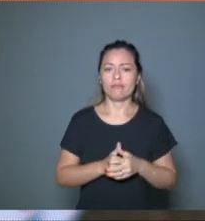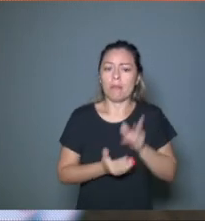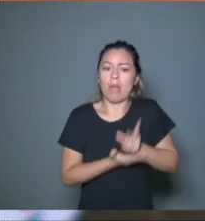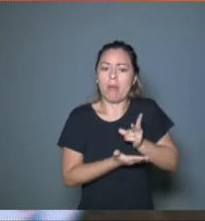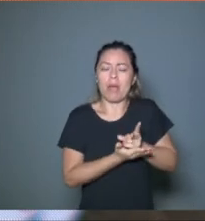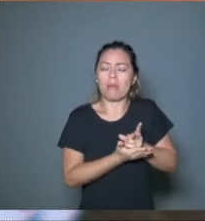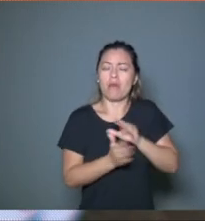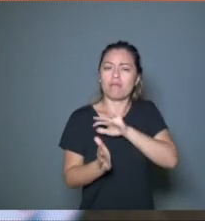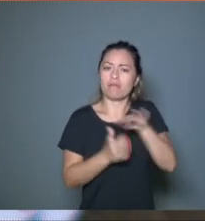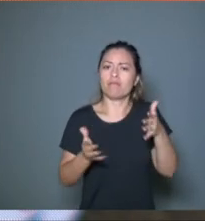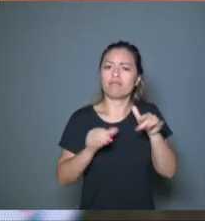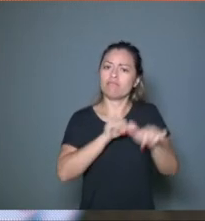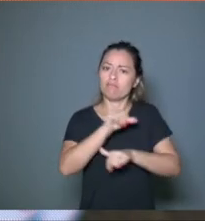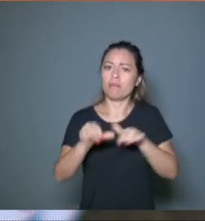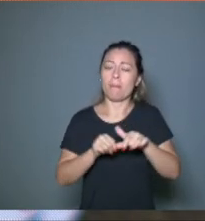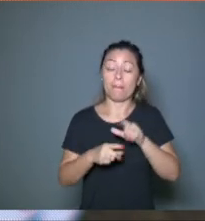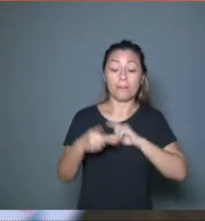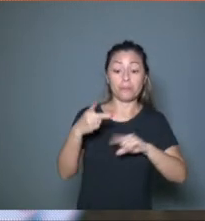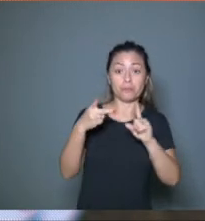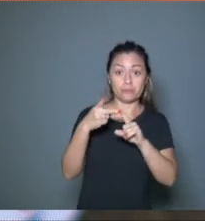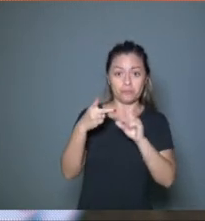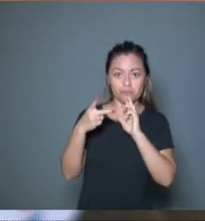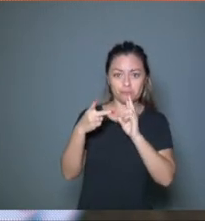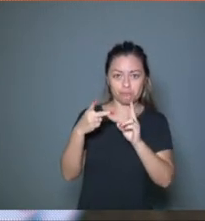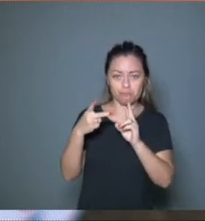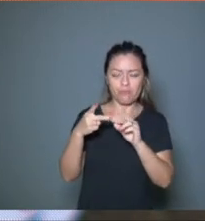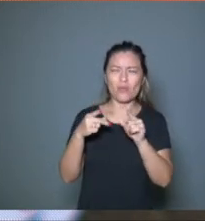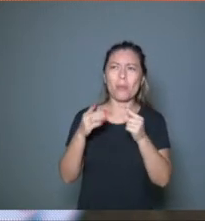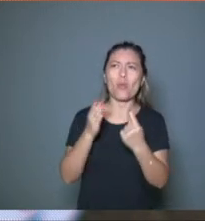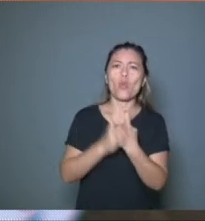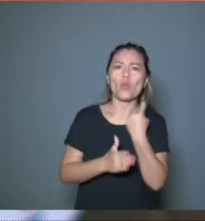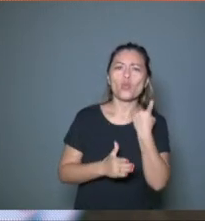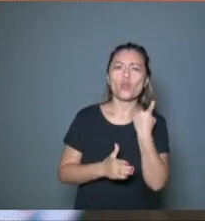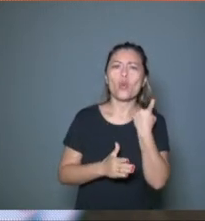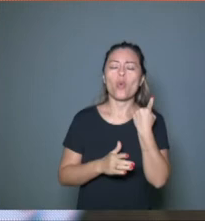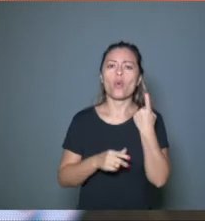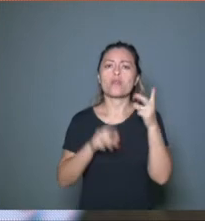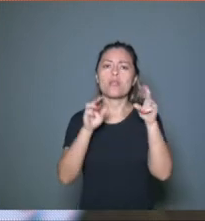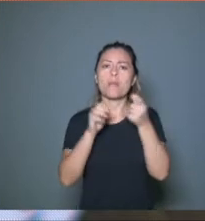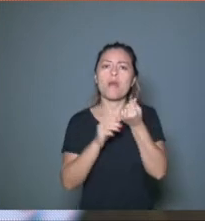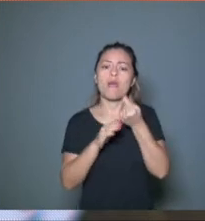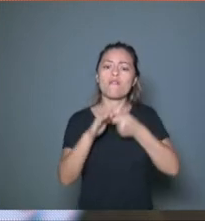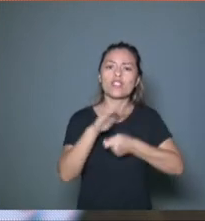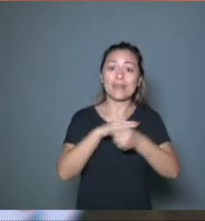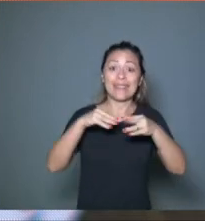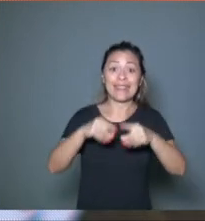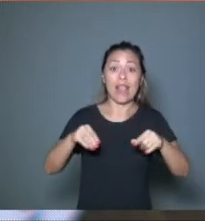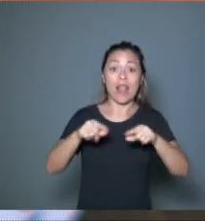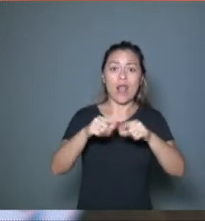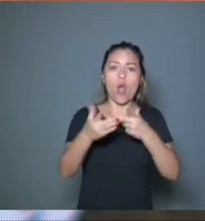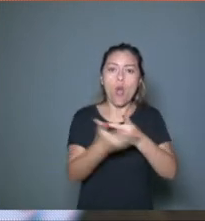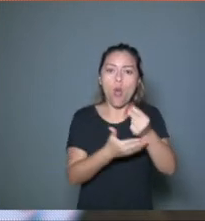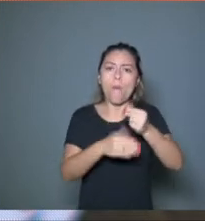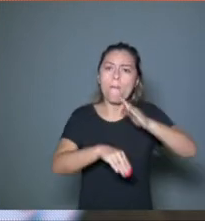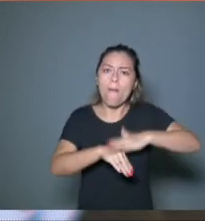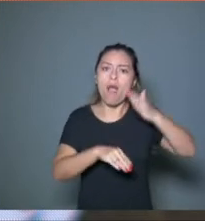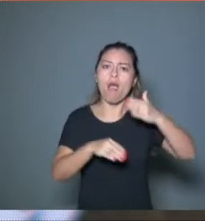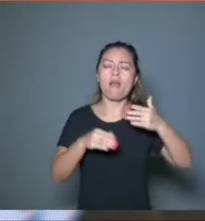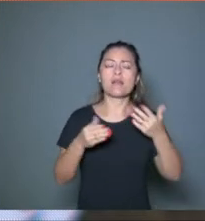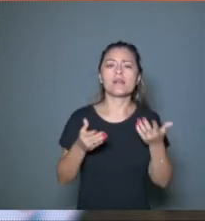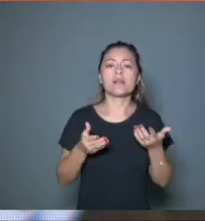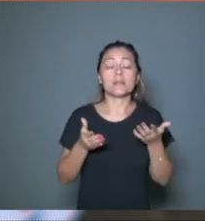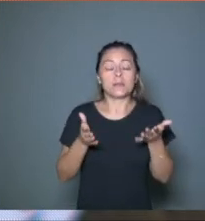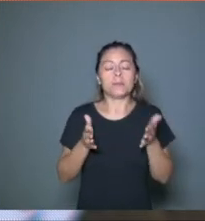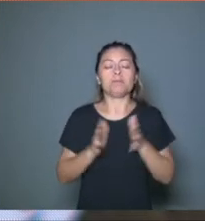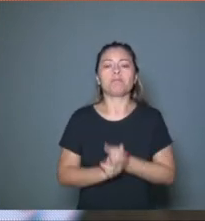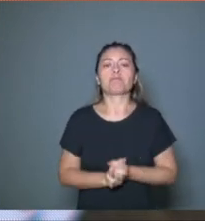future when we compare to our business model today. Now, your second question about